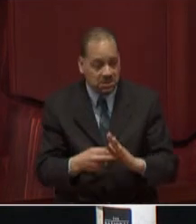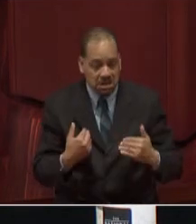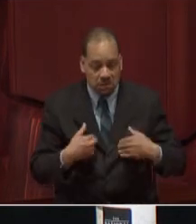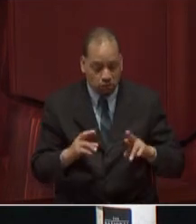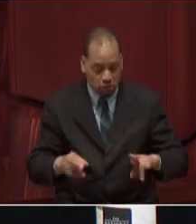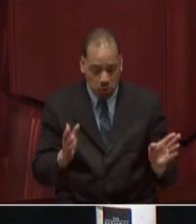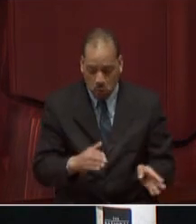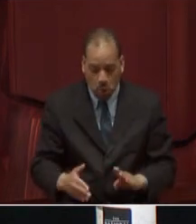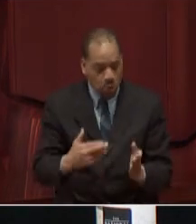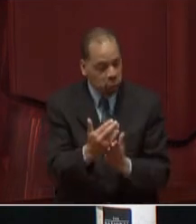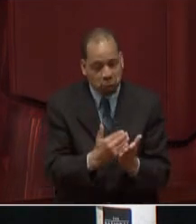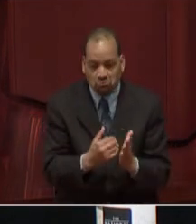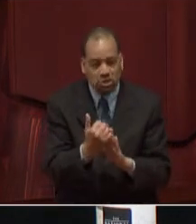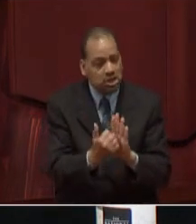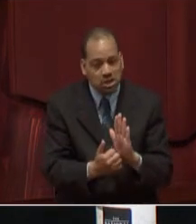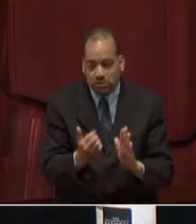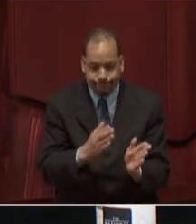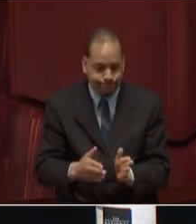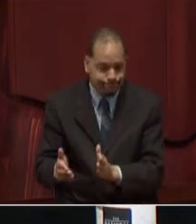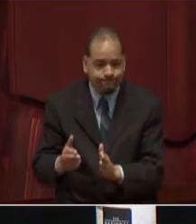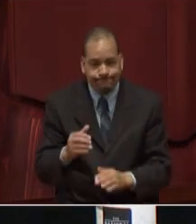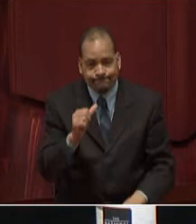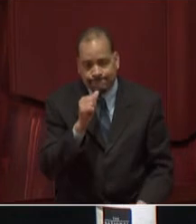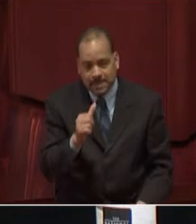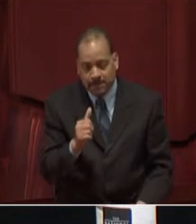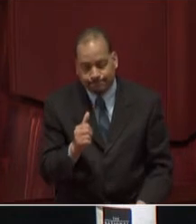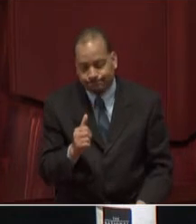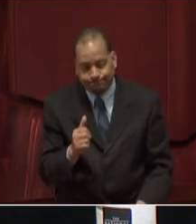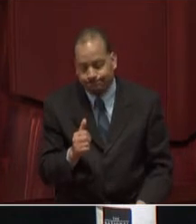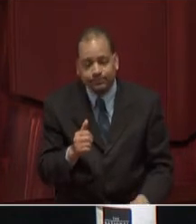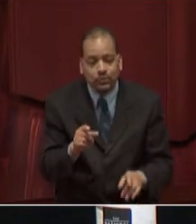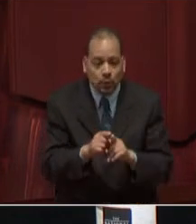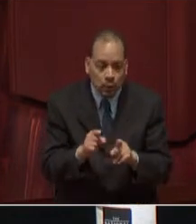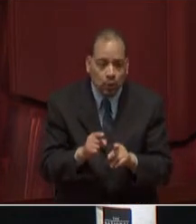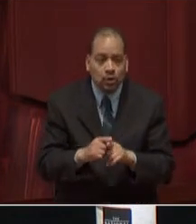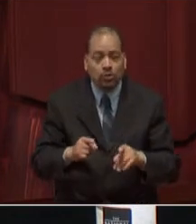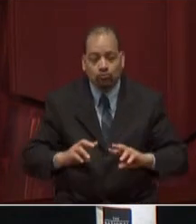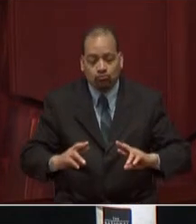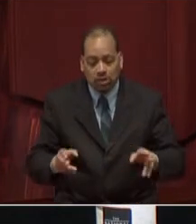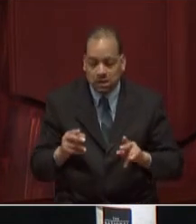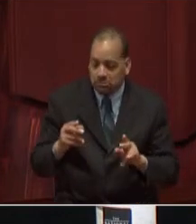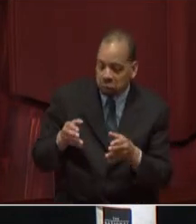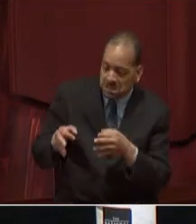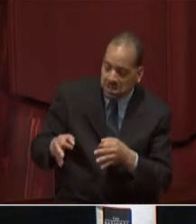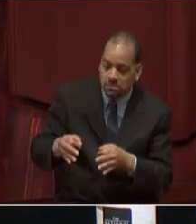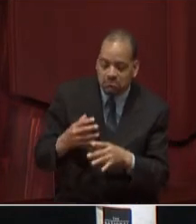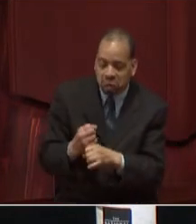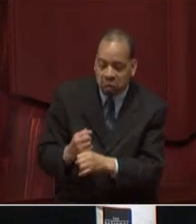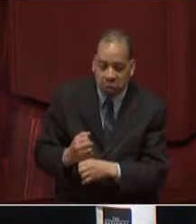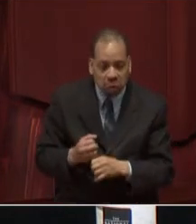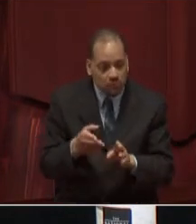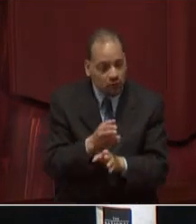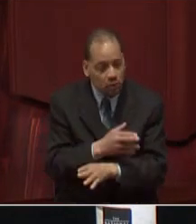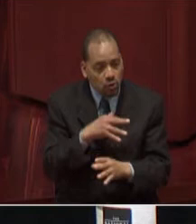The principals were not adequately briefed. You had different interpretations of decisions that were made at the lunch and uneven